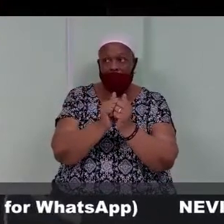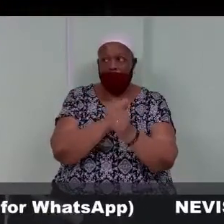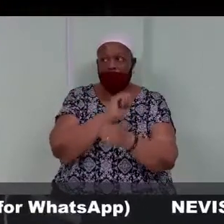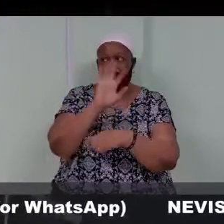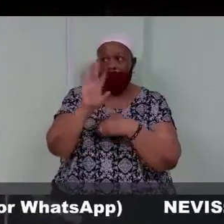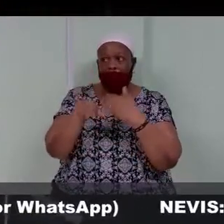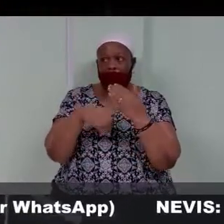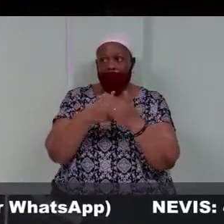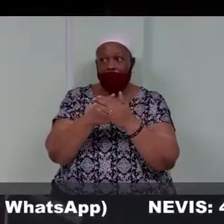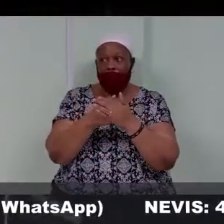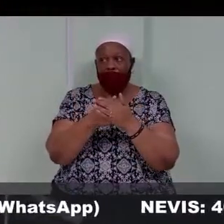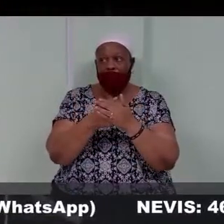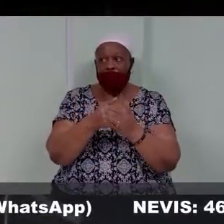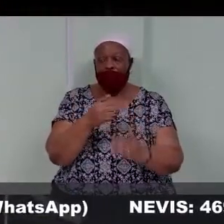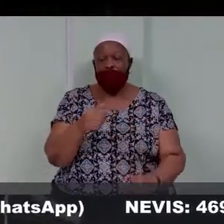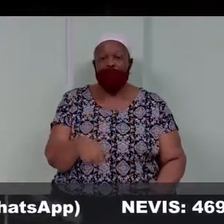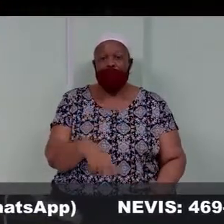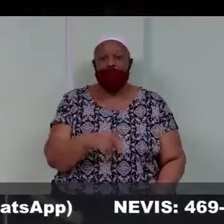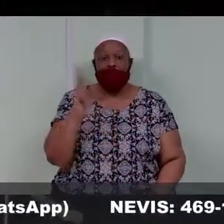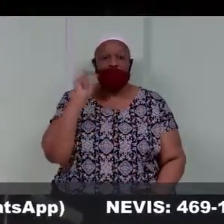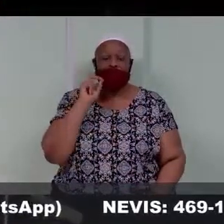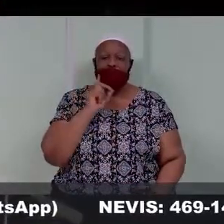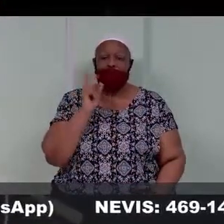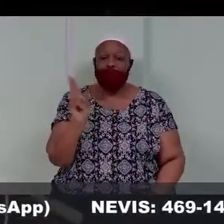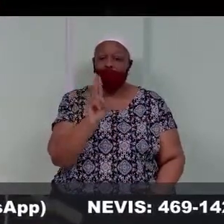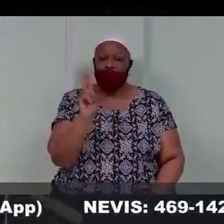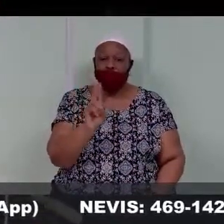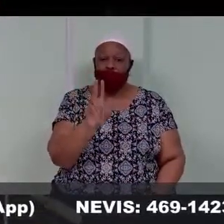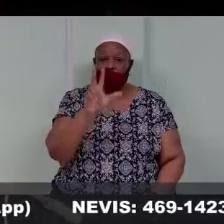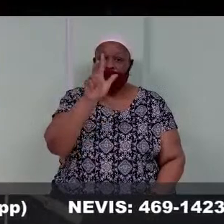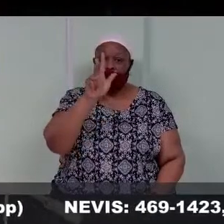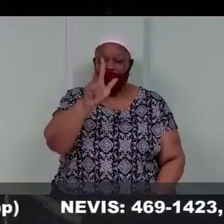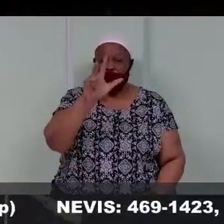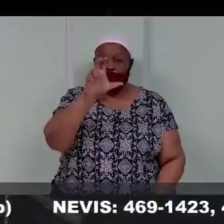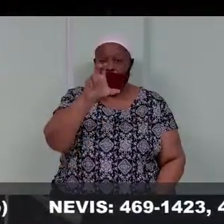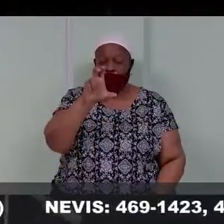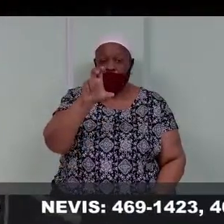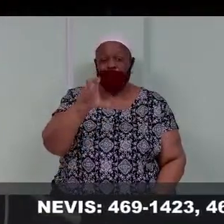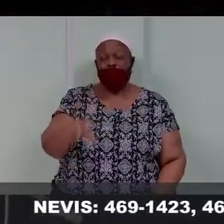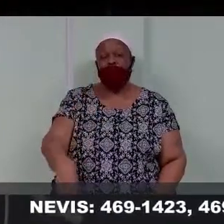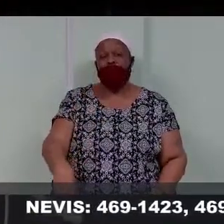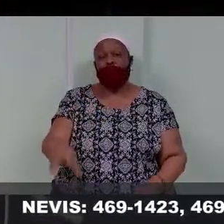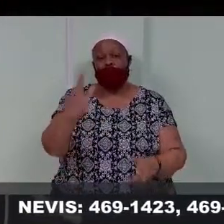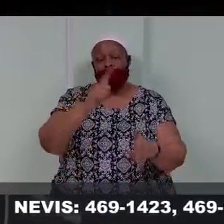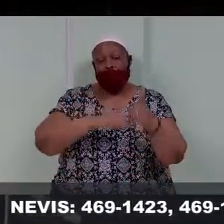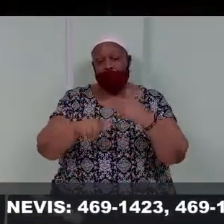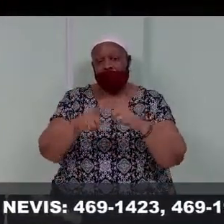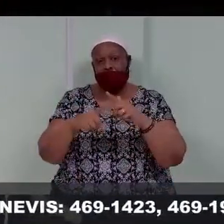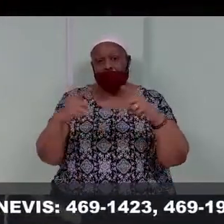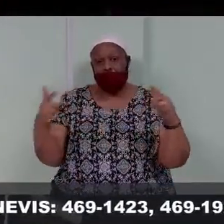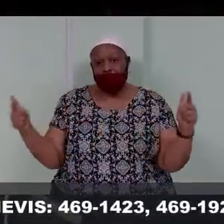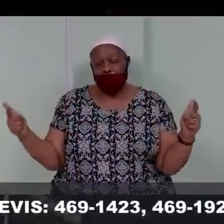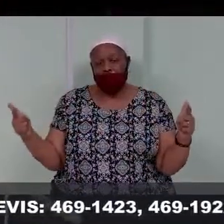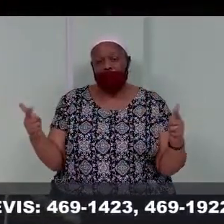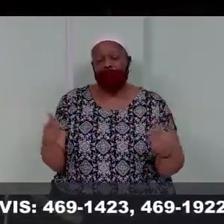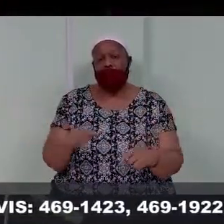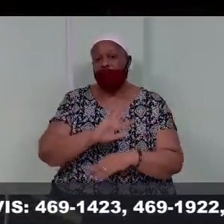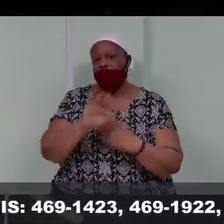the deaf use more than 300 different sign languages. That